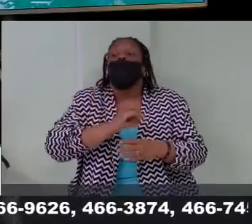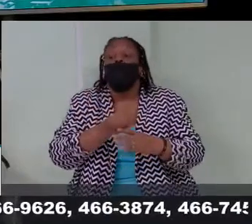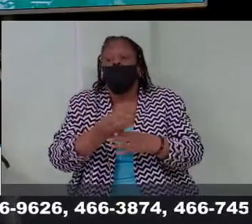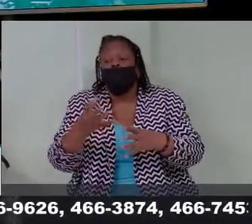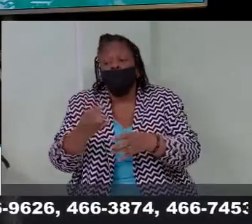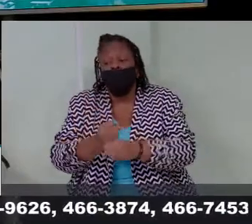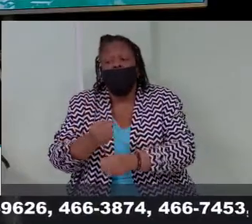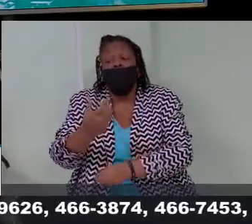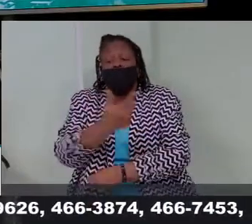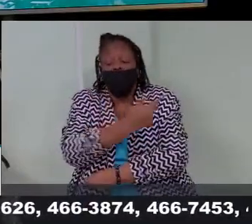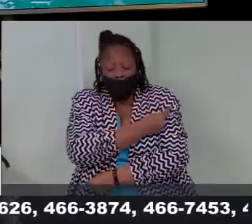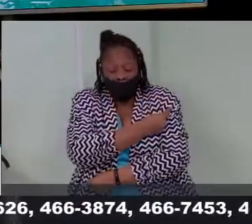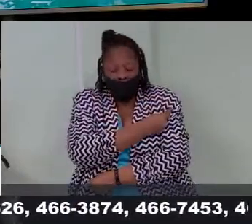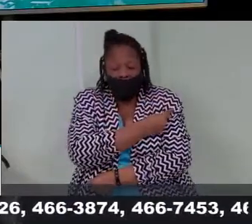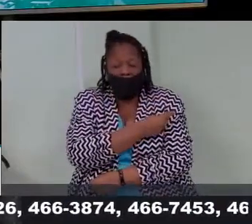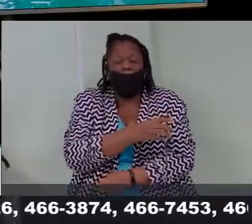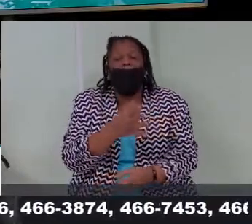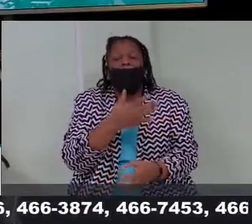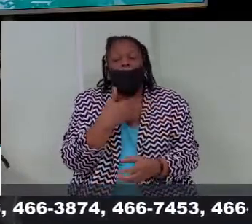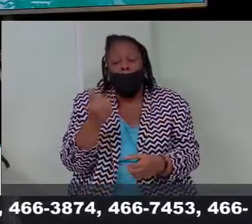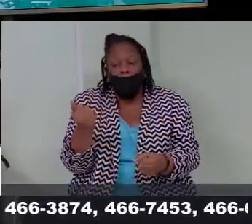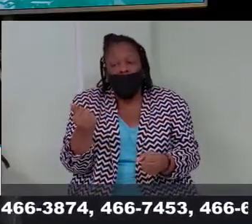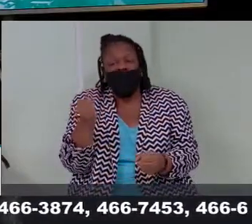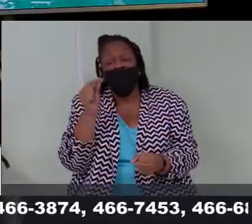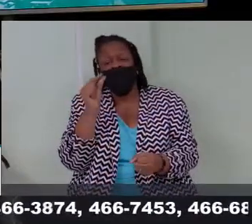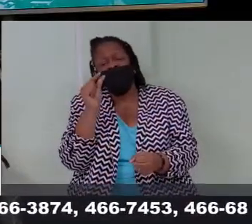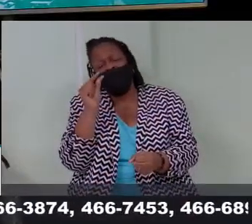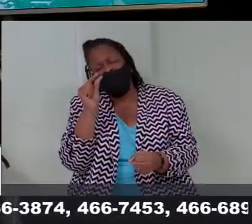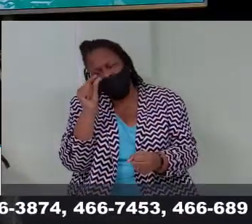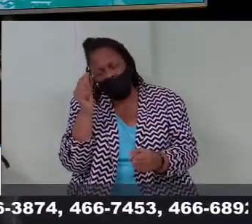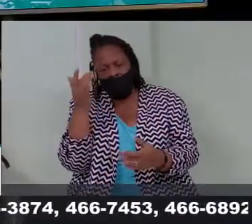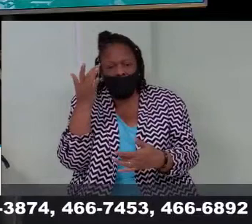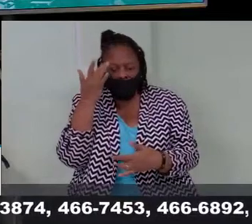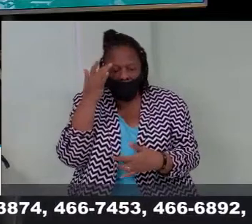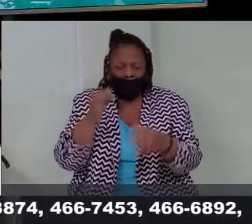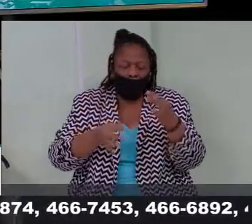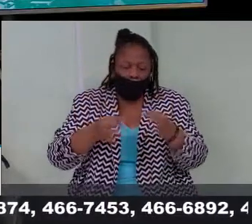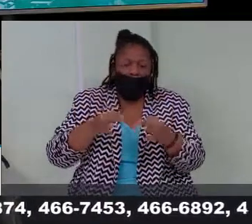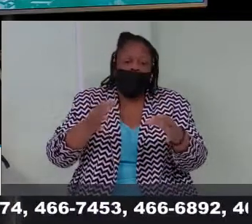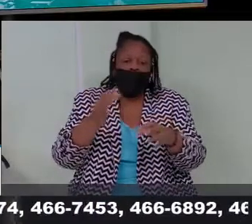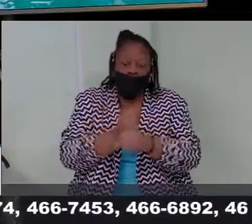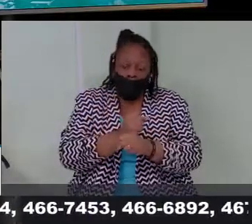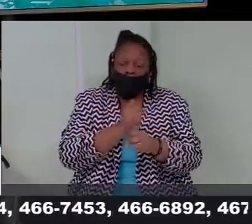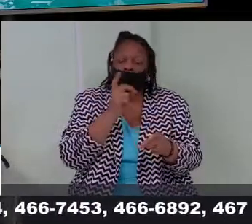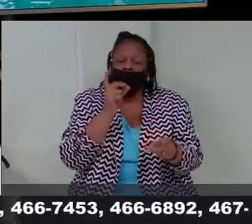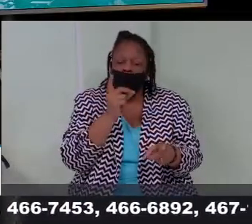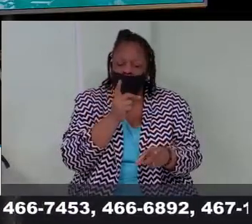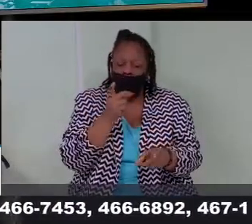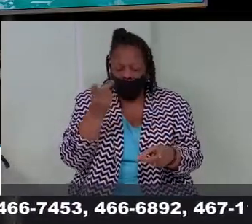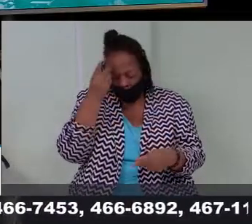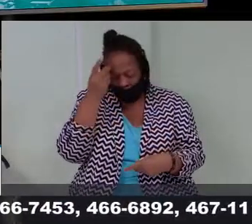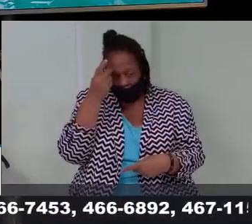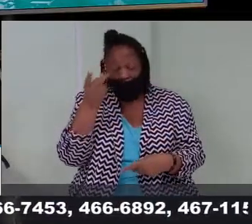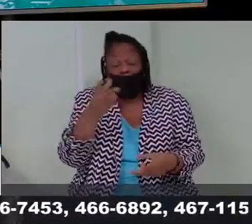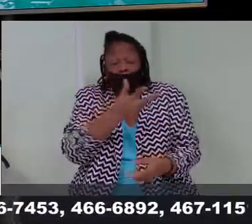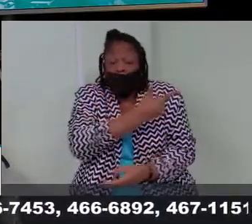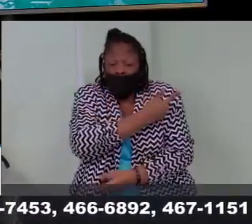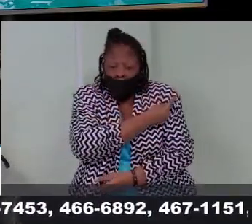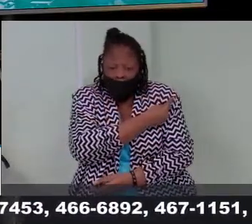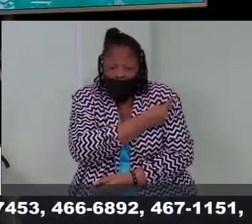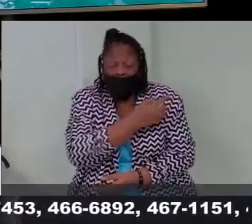severely ill and die, or to take the vaccine and be in a better position